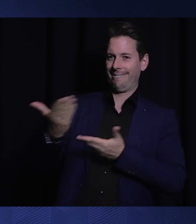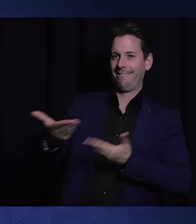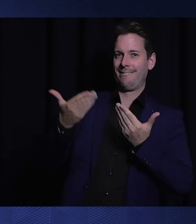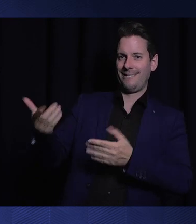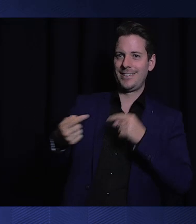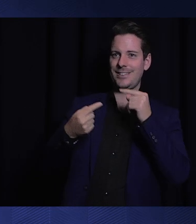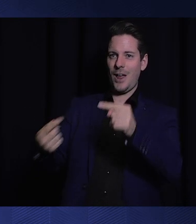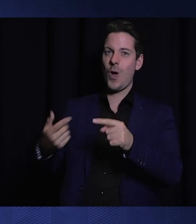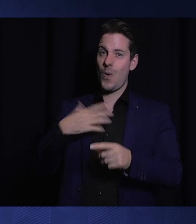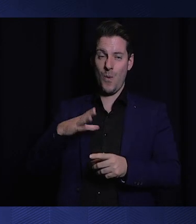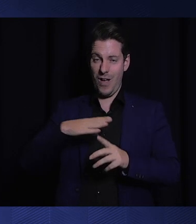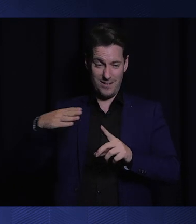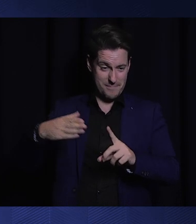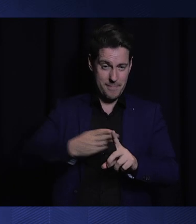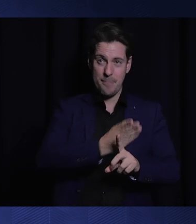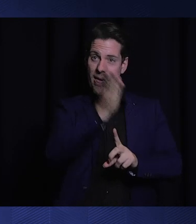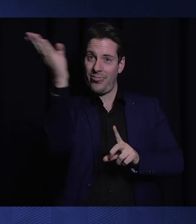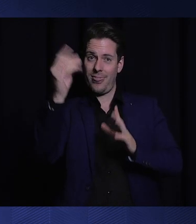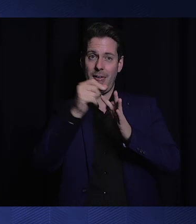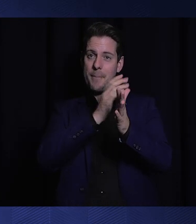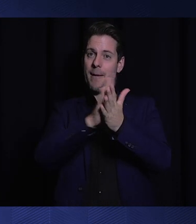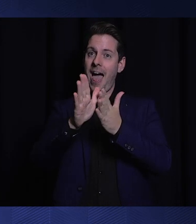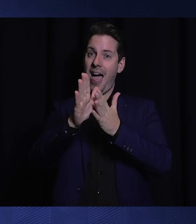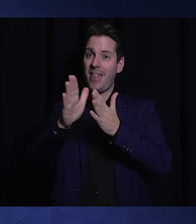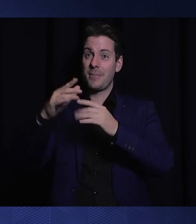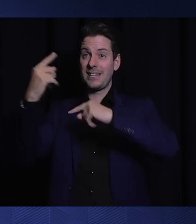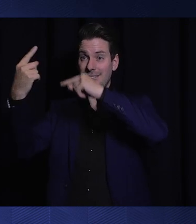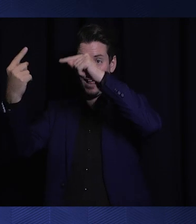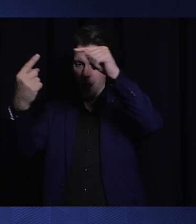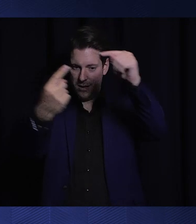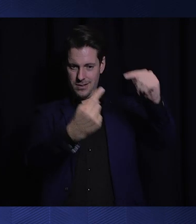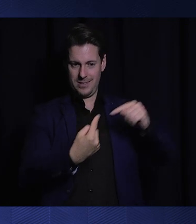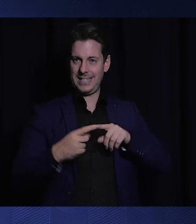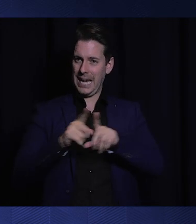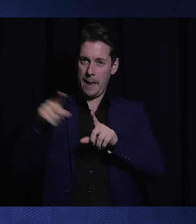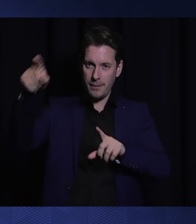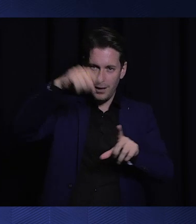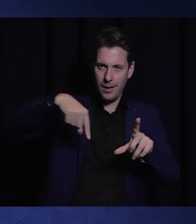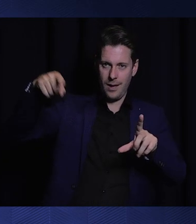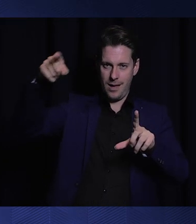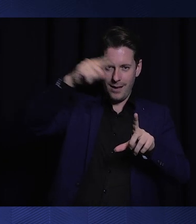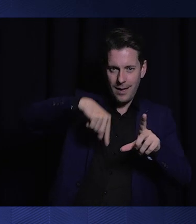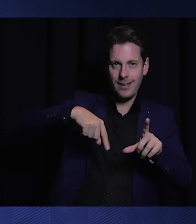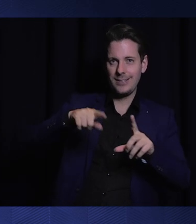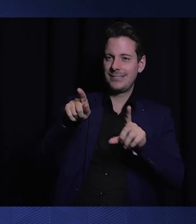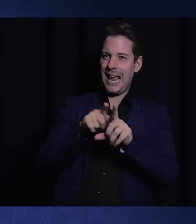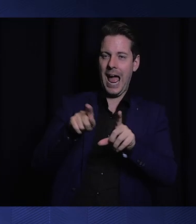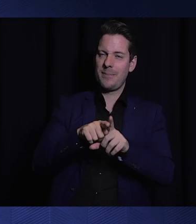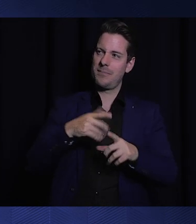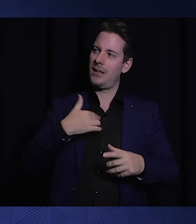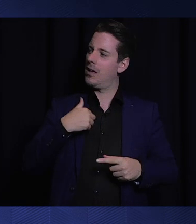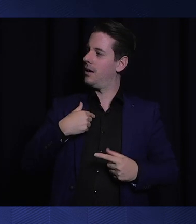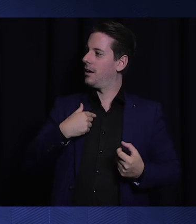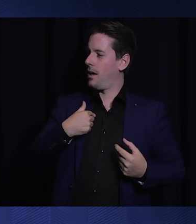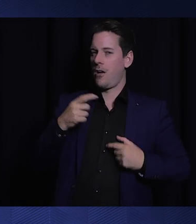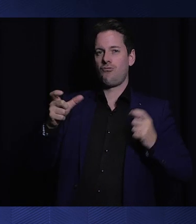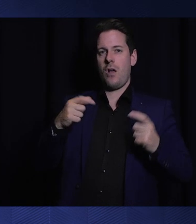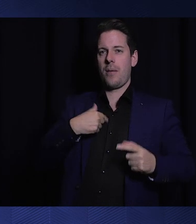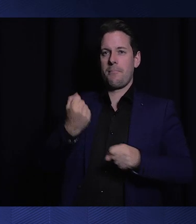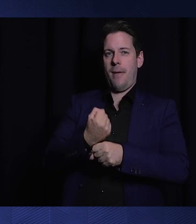directly on the path of cyclones as cyclones enter the Fiji waters. So they have that power to manufacture and create